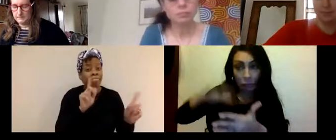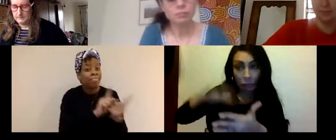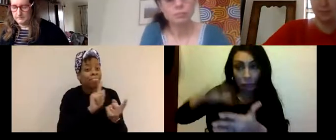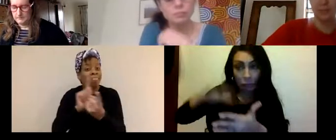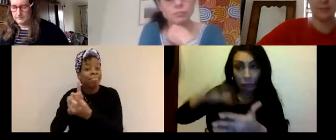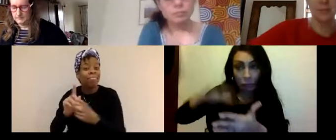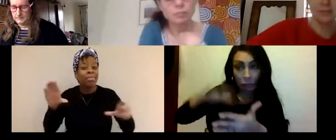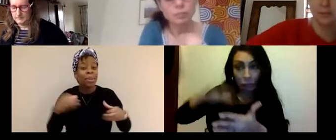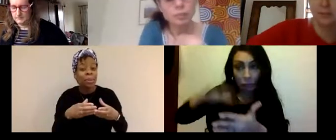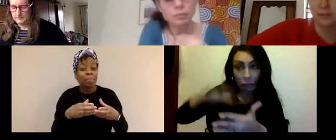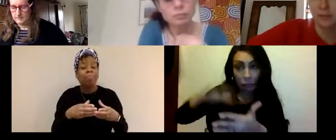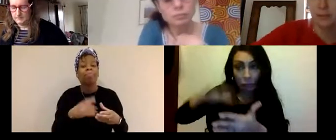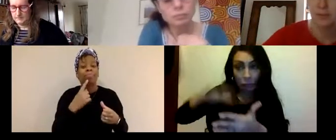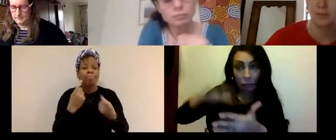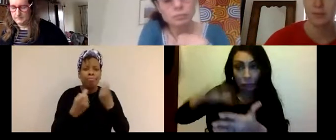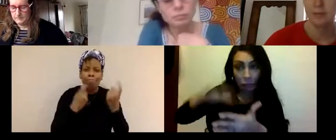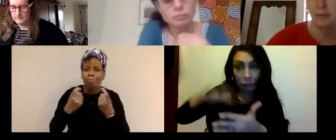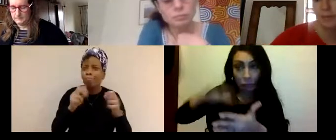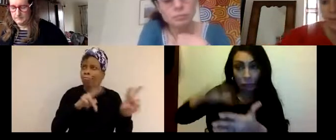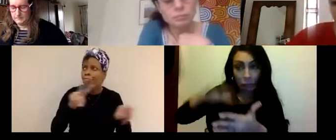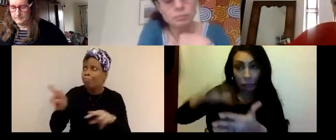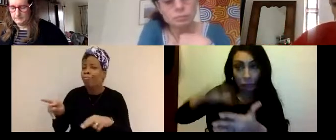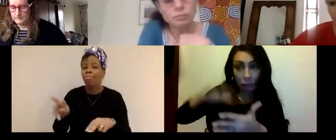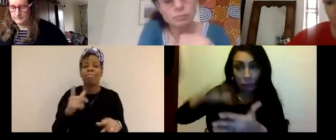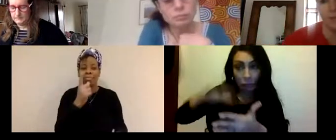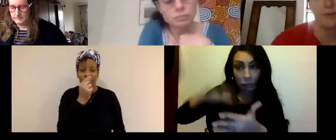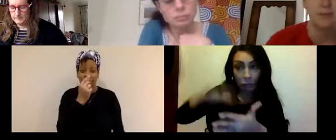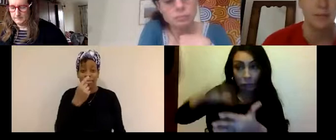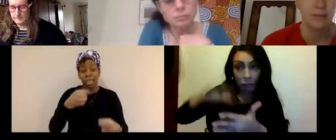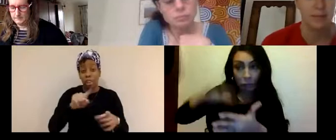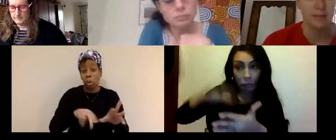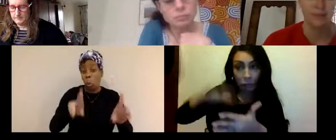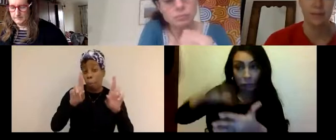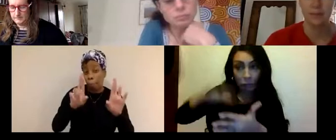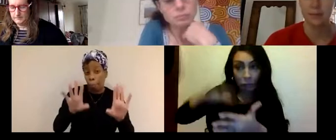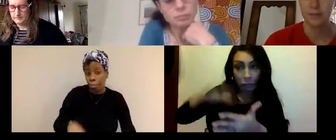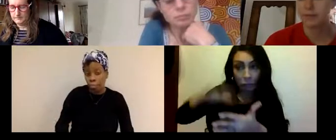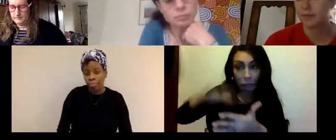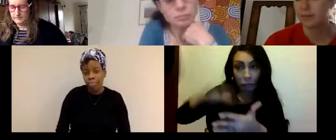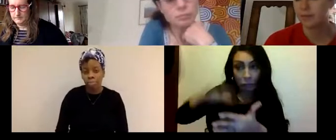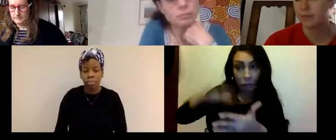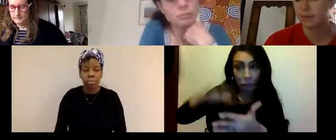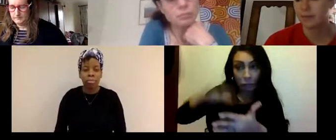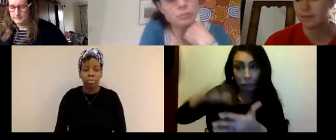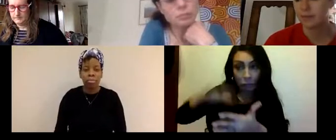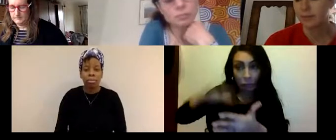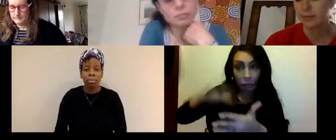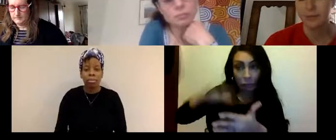team, to have an explorer to be on site at some point later in the year. So